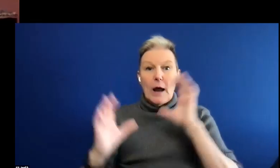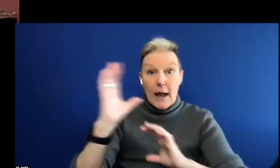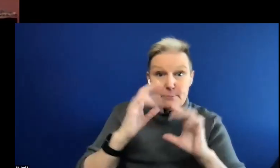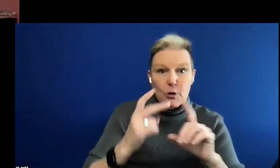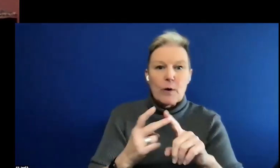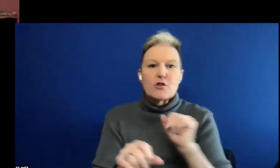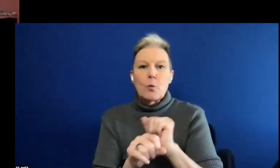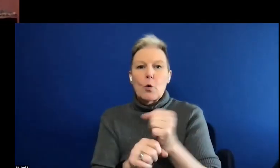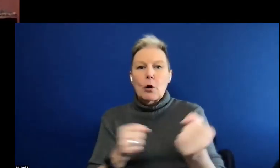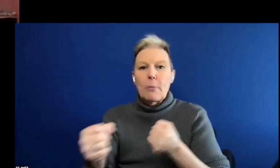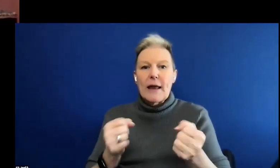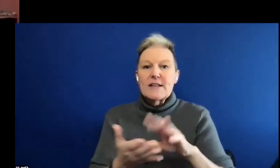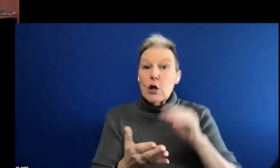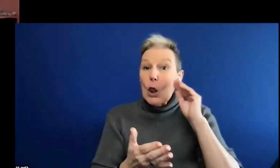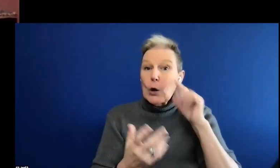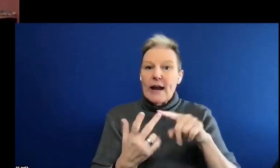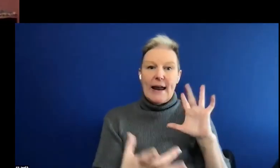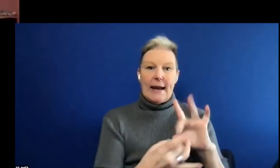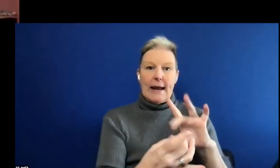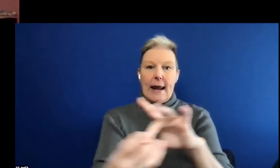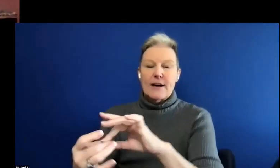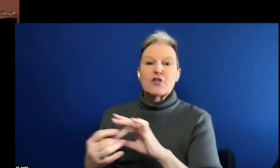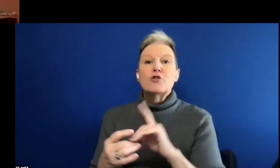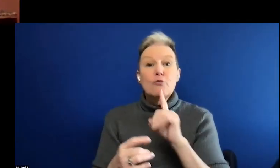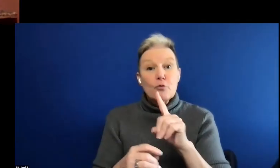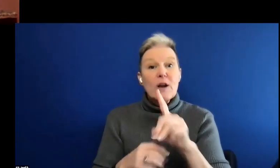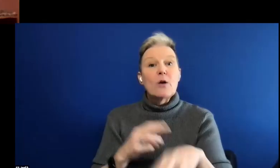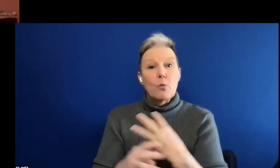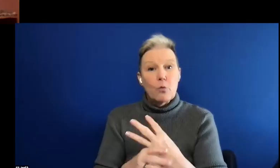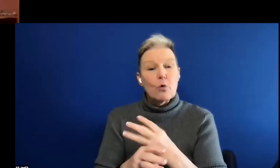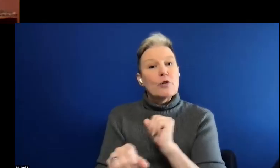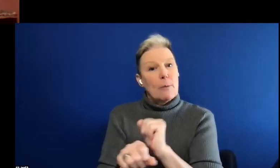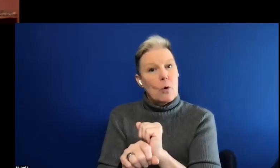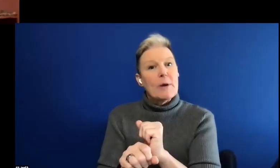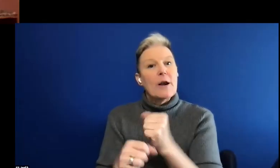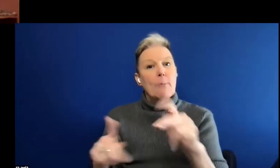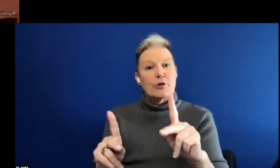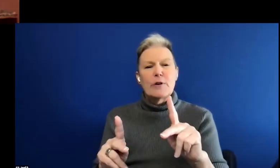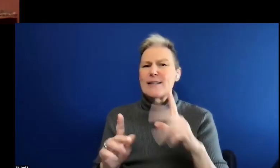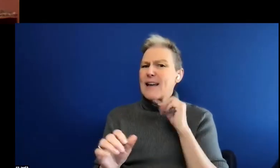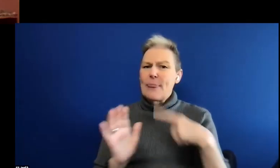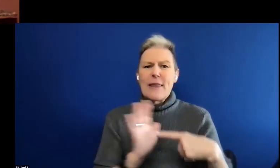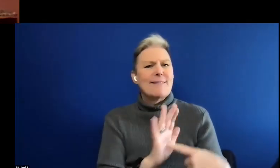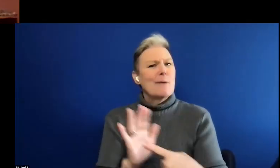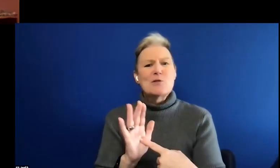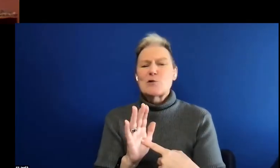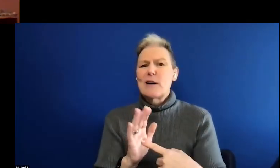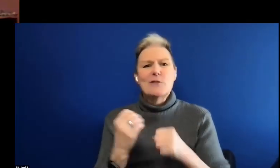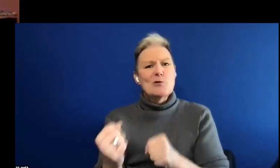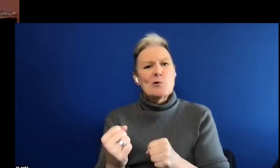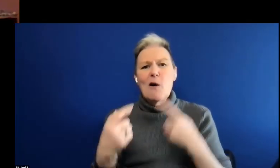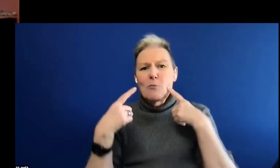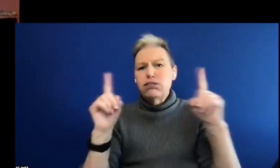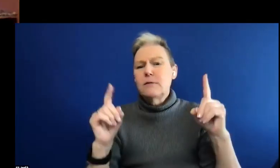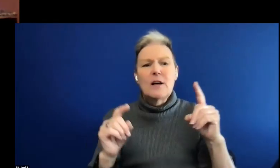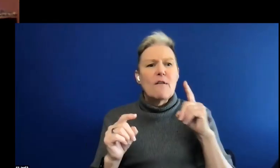work-based learning, and connections to real employment opportunities. And they demonstrate very strong outcomes in job placement